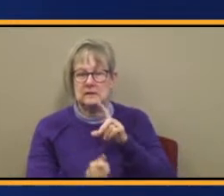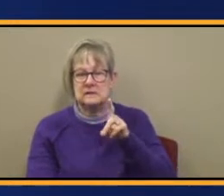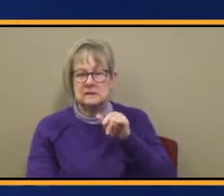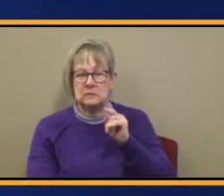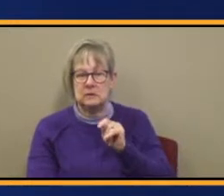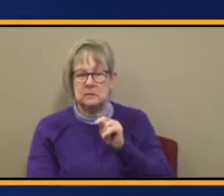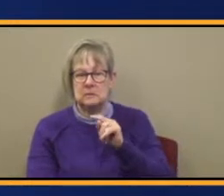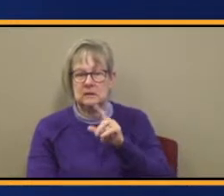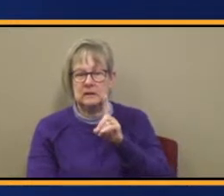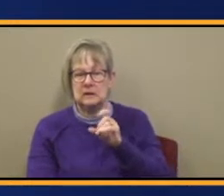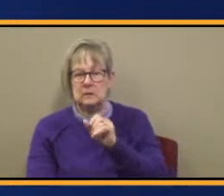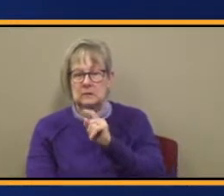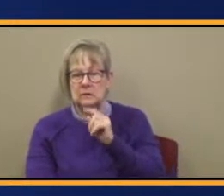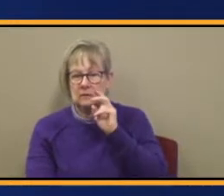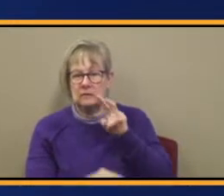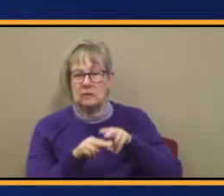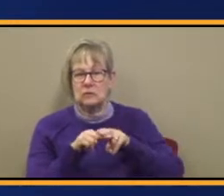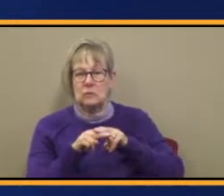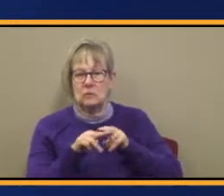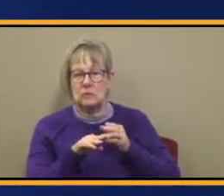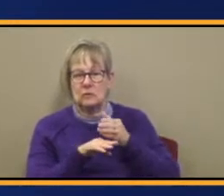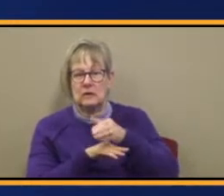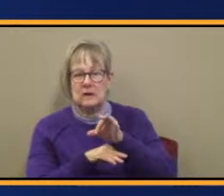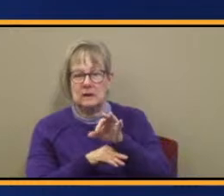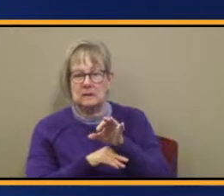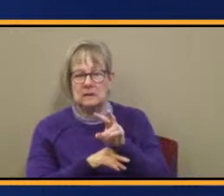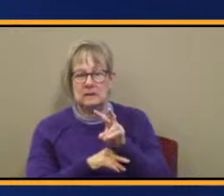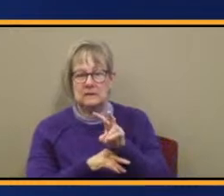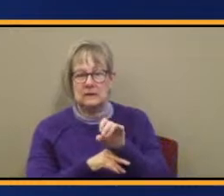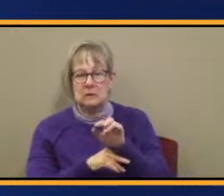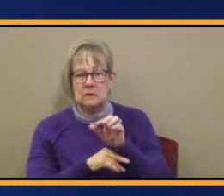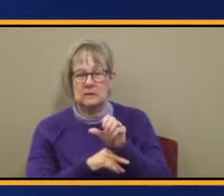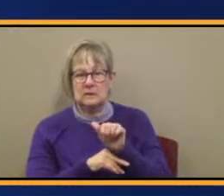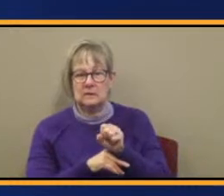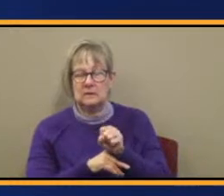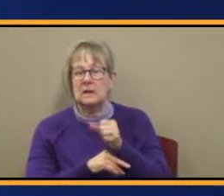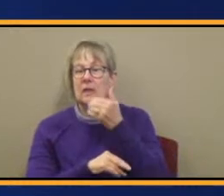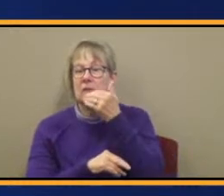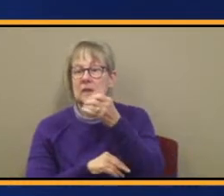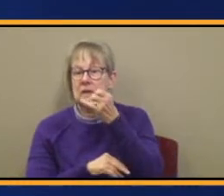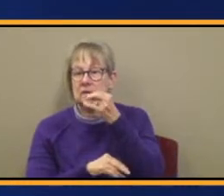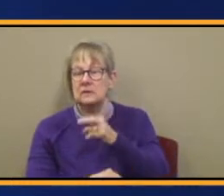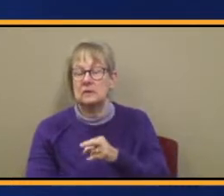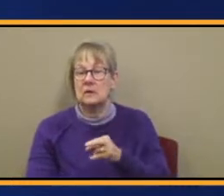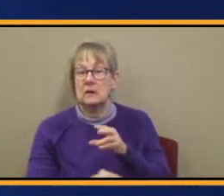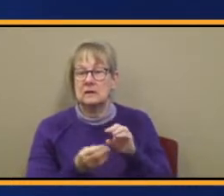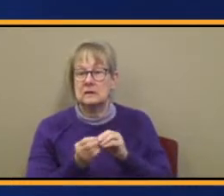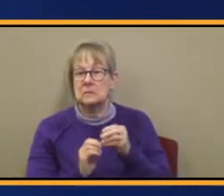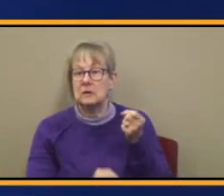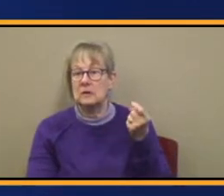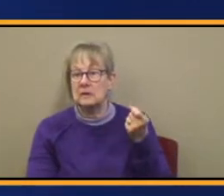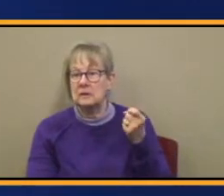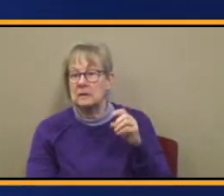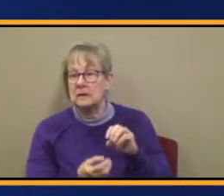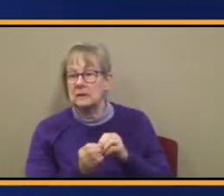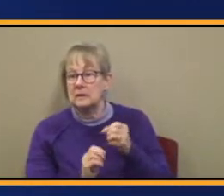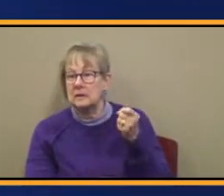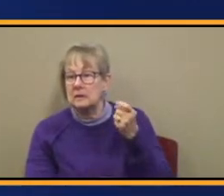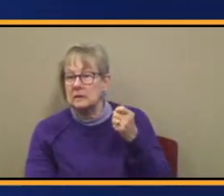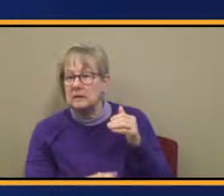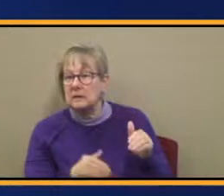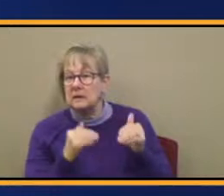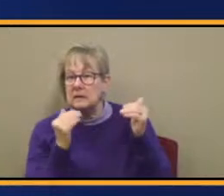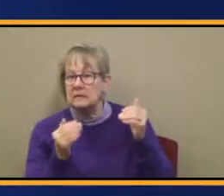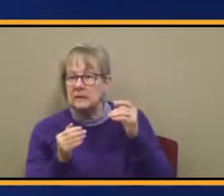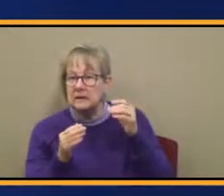railroad crossing improvements at Piedras. There is no city match. Thank you, sir. Item 11. Item 11 is an advanced